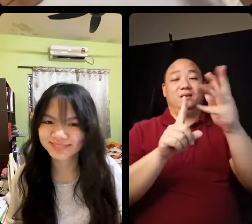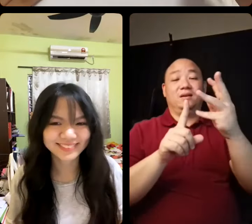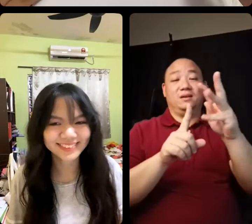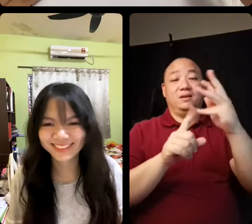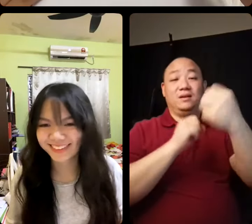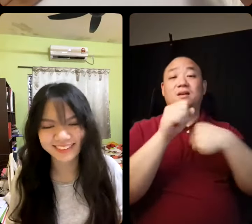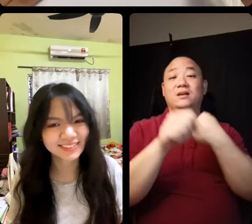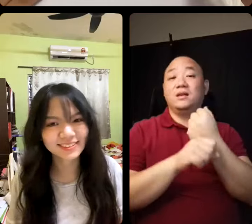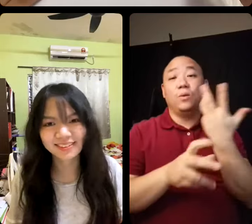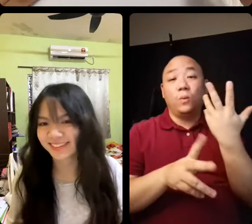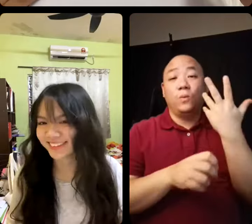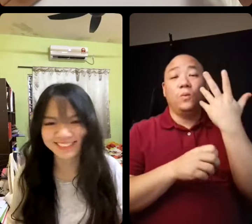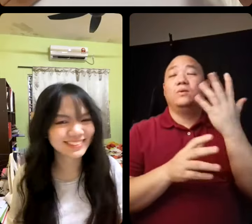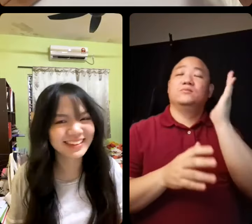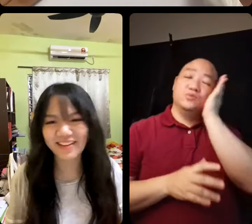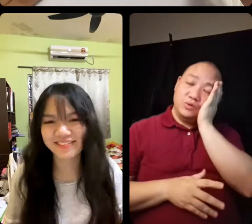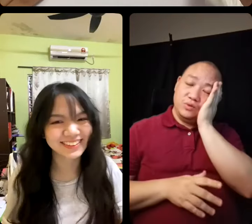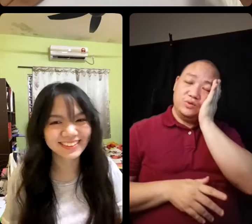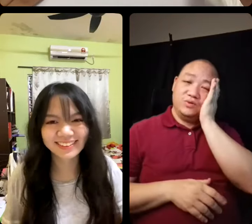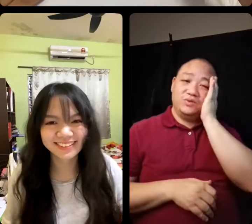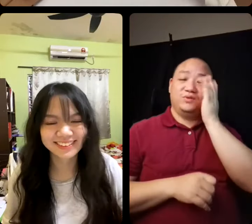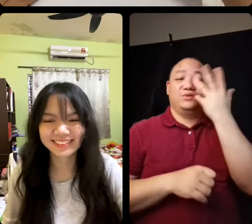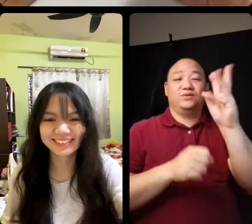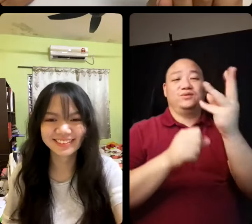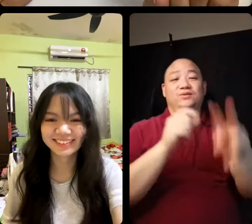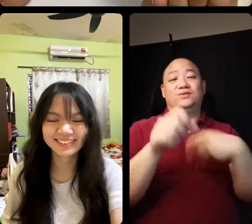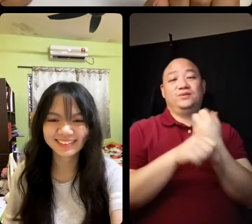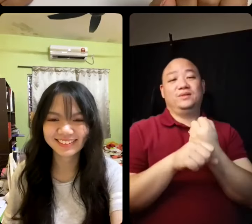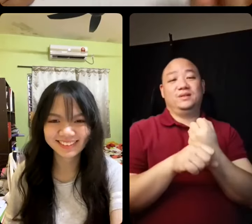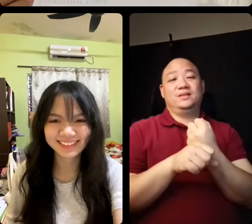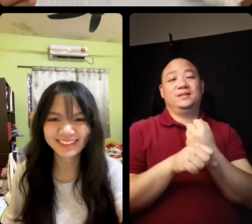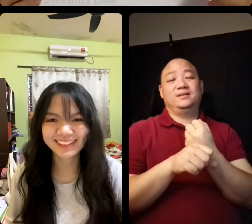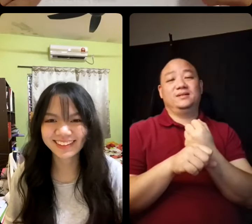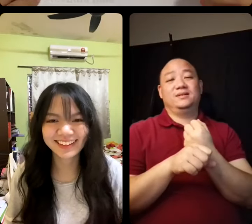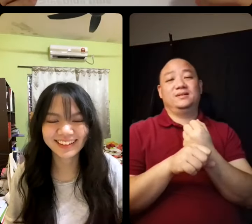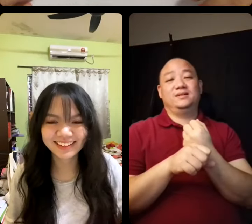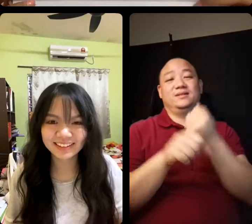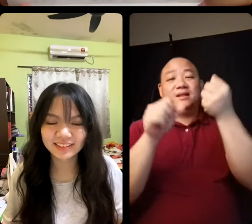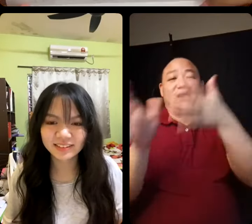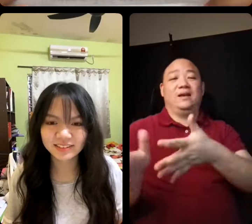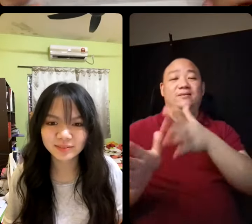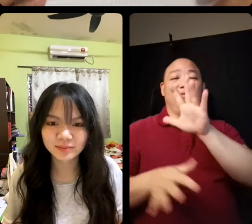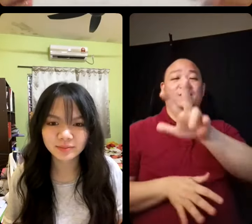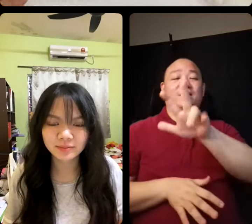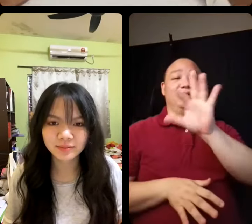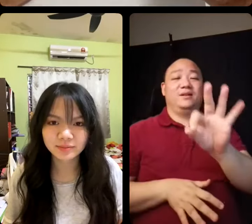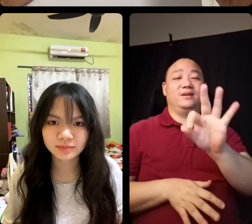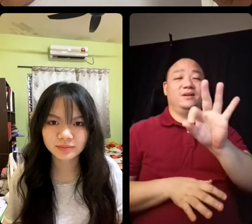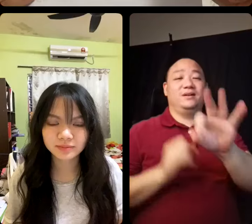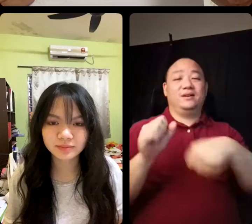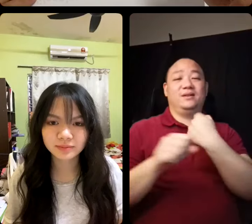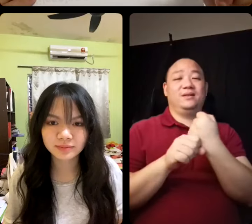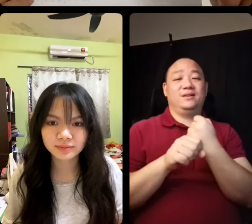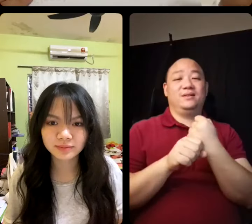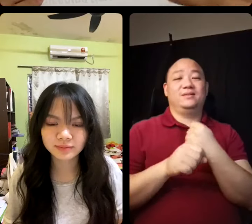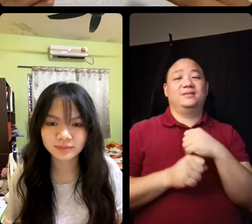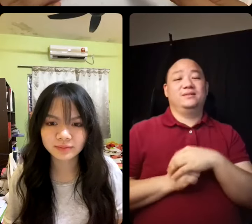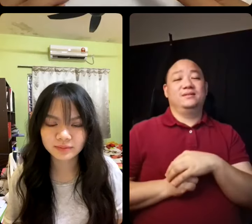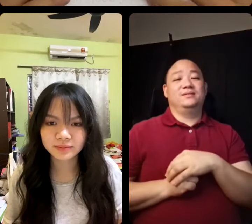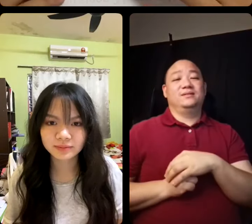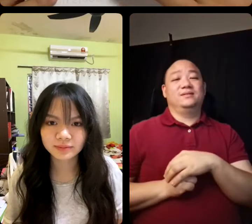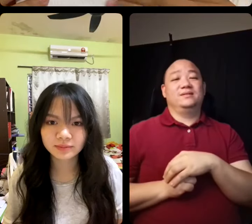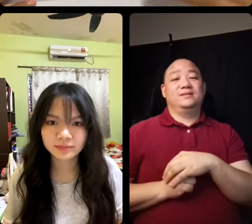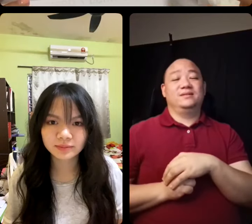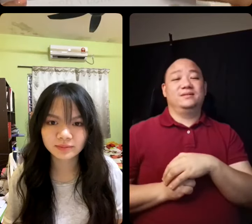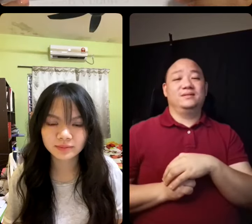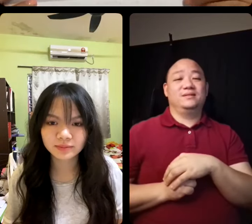to sleep in your life? Deng, deng, deng. Terkejut kan ada orang? So yes, exactly everyone. If you are 30 years old this year, means you